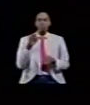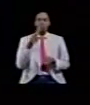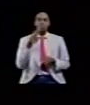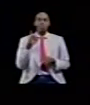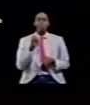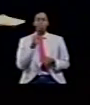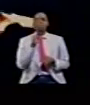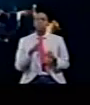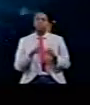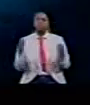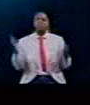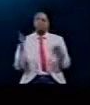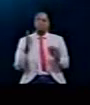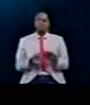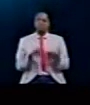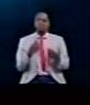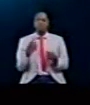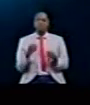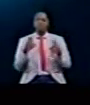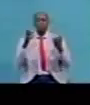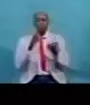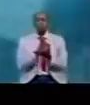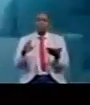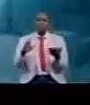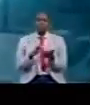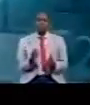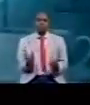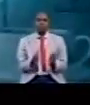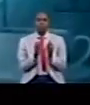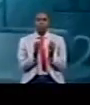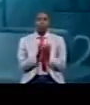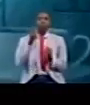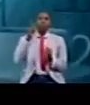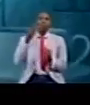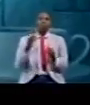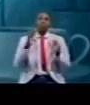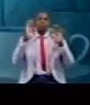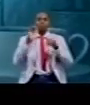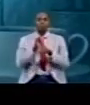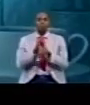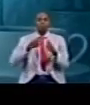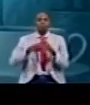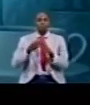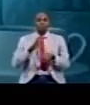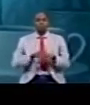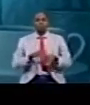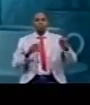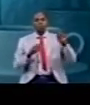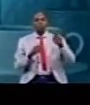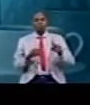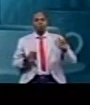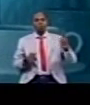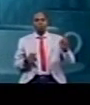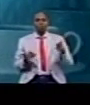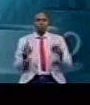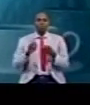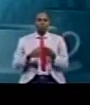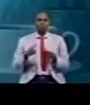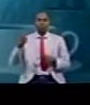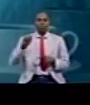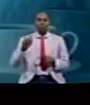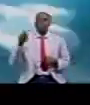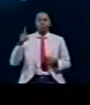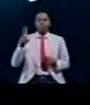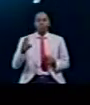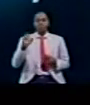to happen? Father, we pray that you will visit our Lord in Jesus' name. Oh, Lord God in heaven, we pray